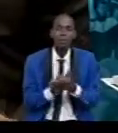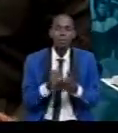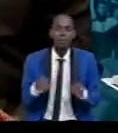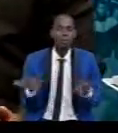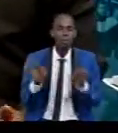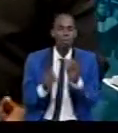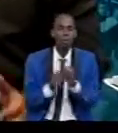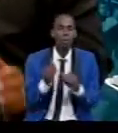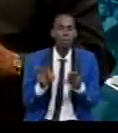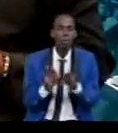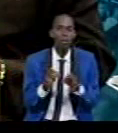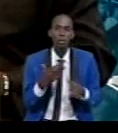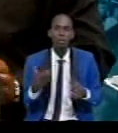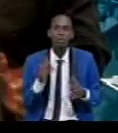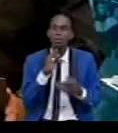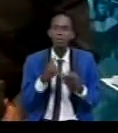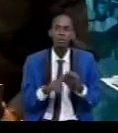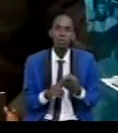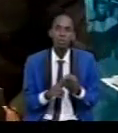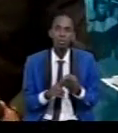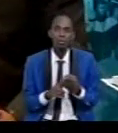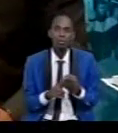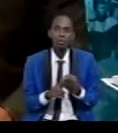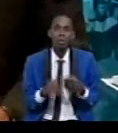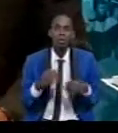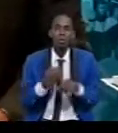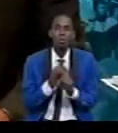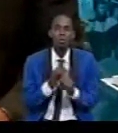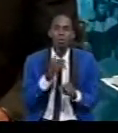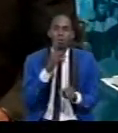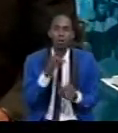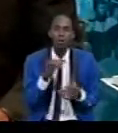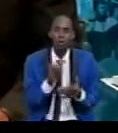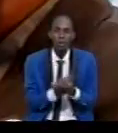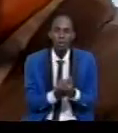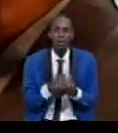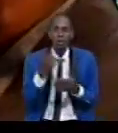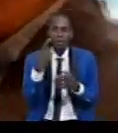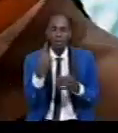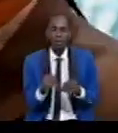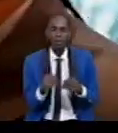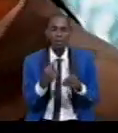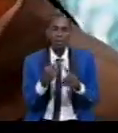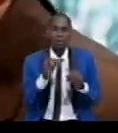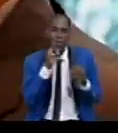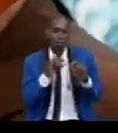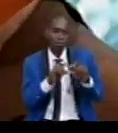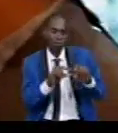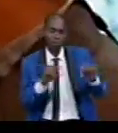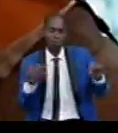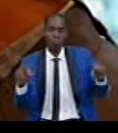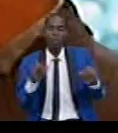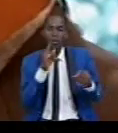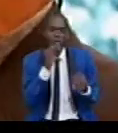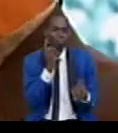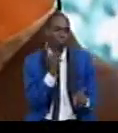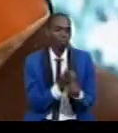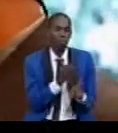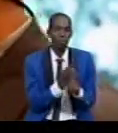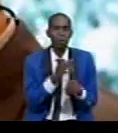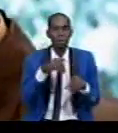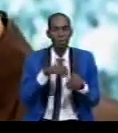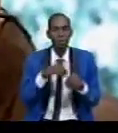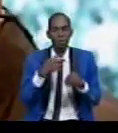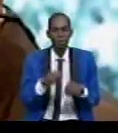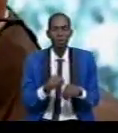do. And so we would go through, make sure the content is correct for doing translation, then do the translation, and then